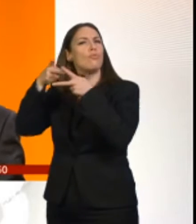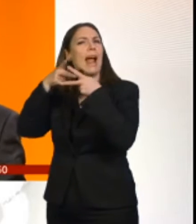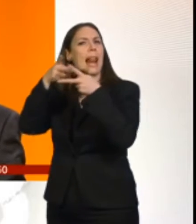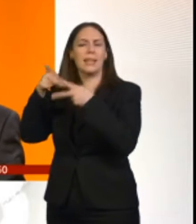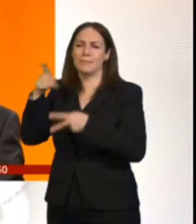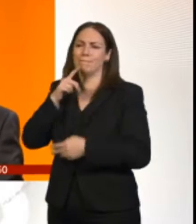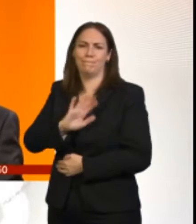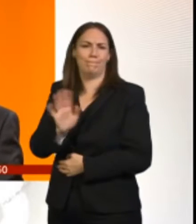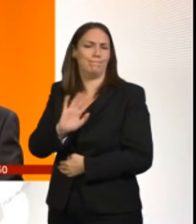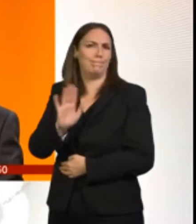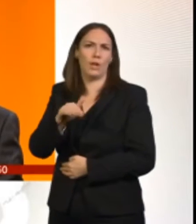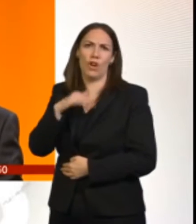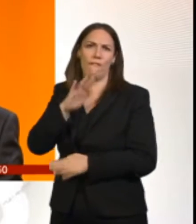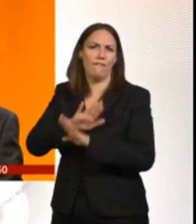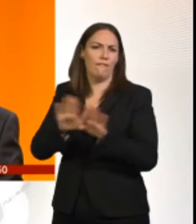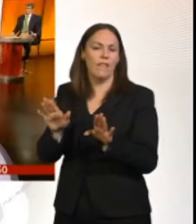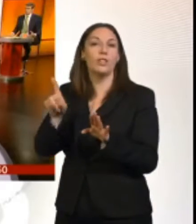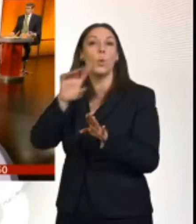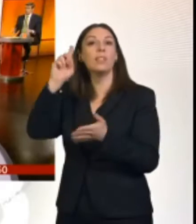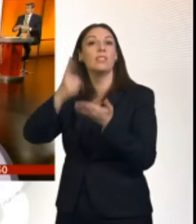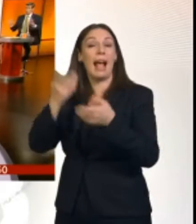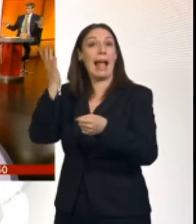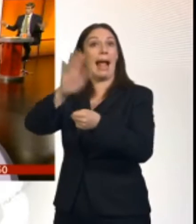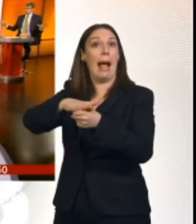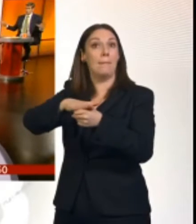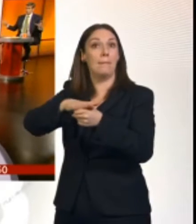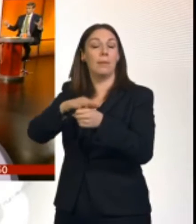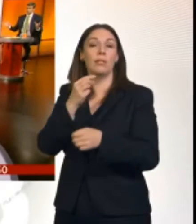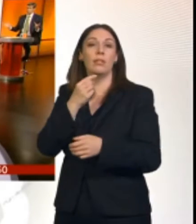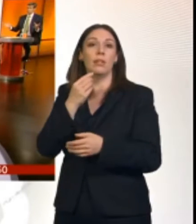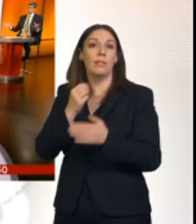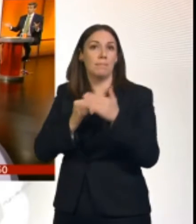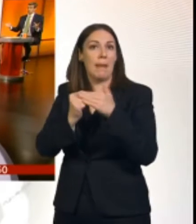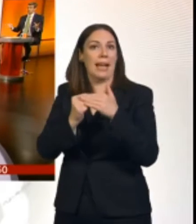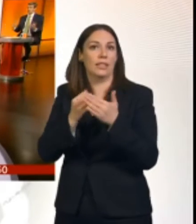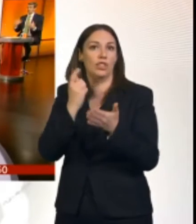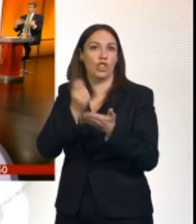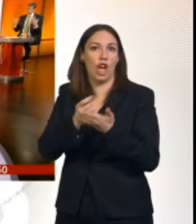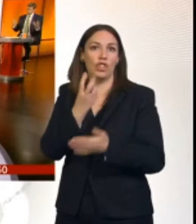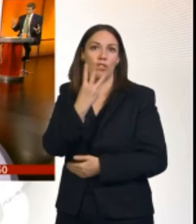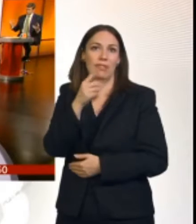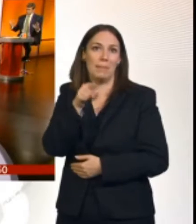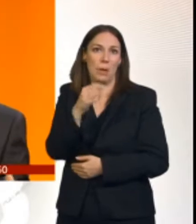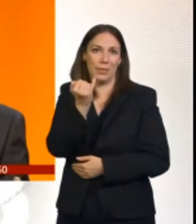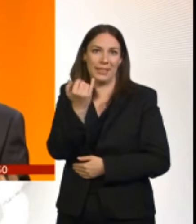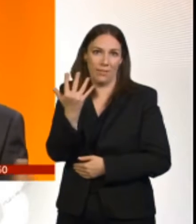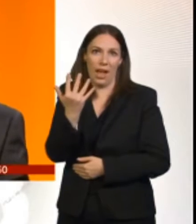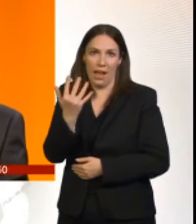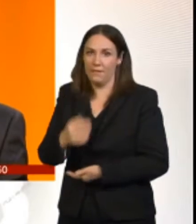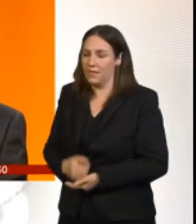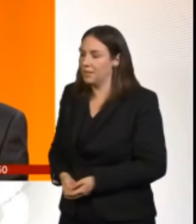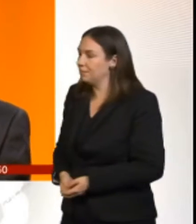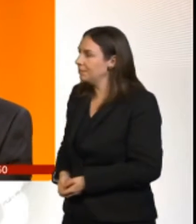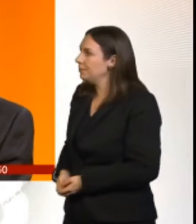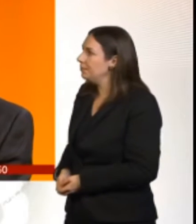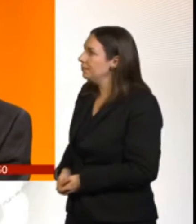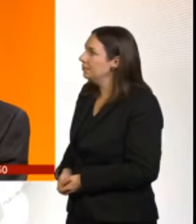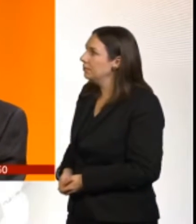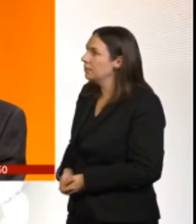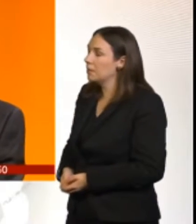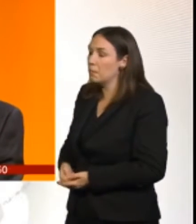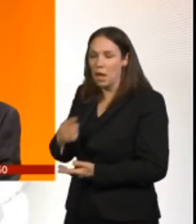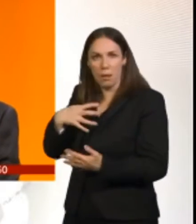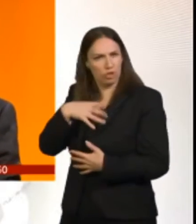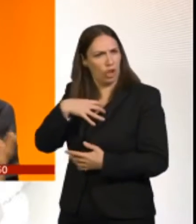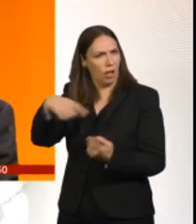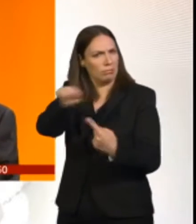they've capped that. They're going to cap that at £3.65 for all providers of directory inquiries. I mean, I'm sort of, you know, amazed that many people still use